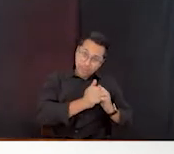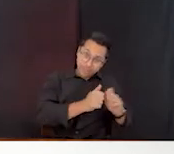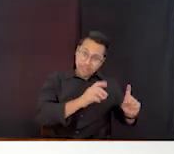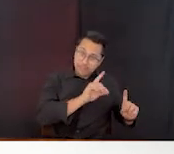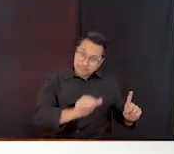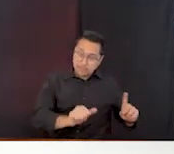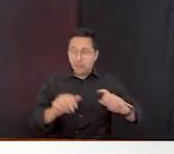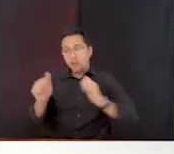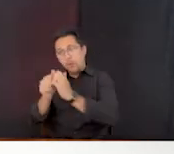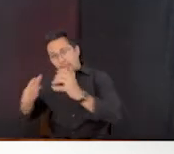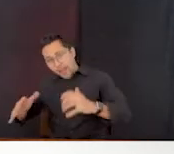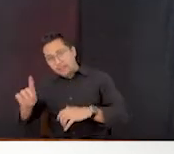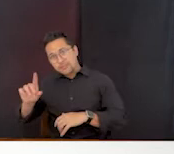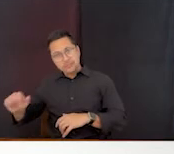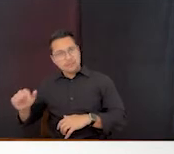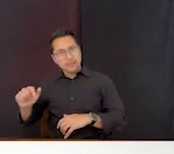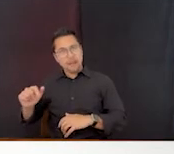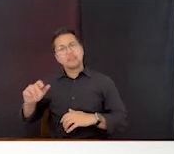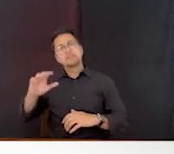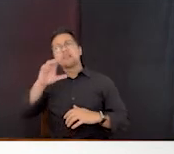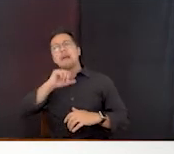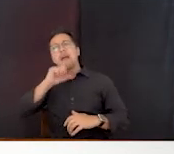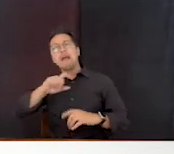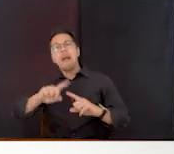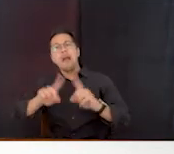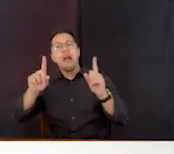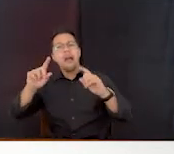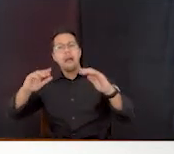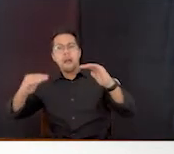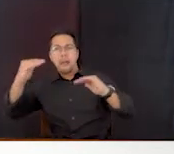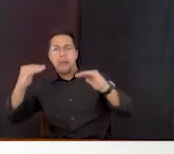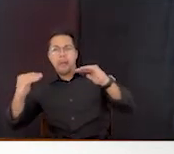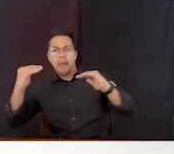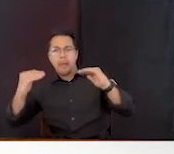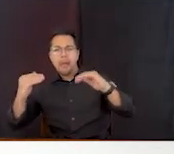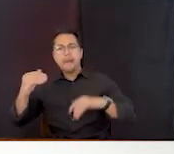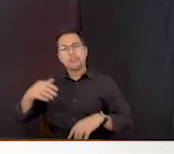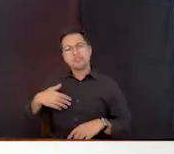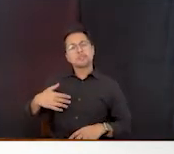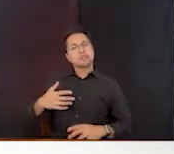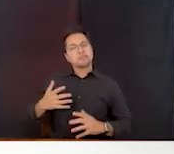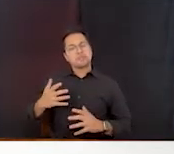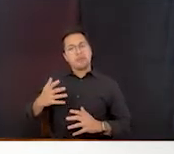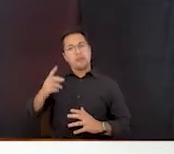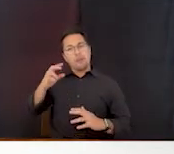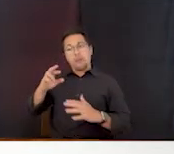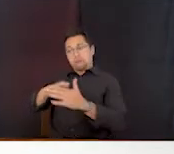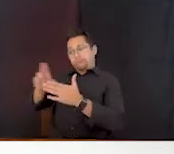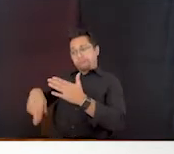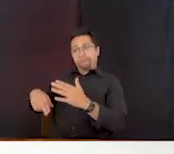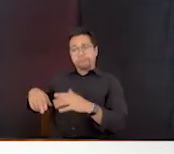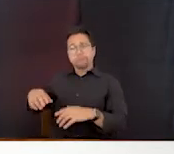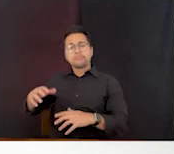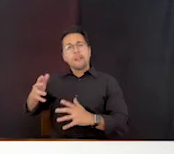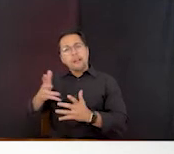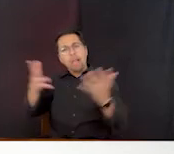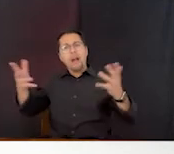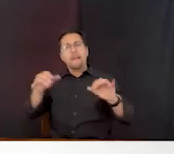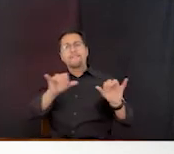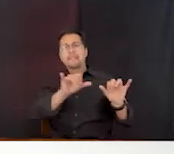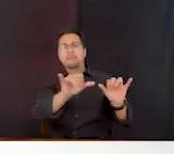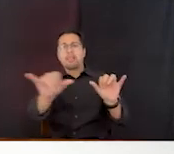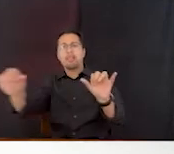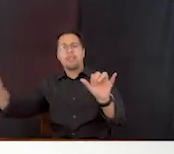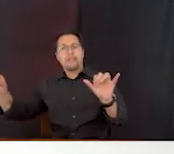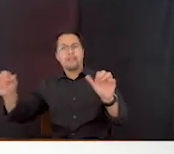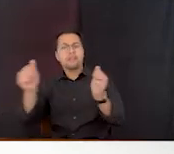after digging further, that this was rather negligible because of the age differences between students with disabilities and students without